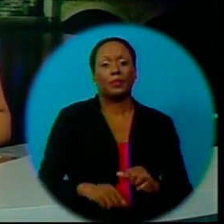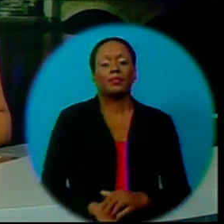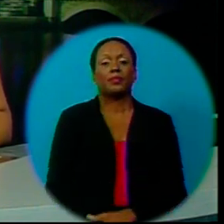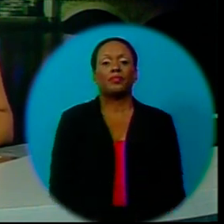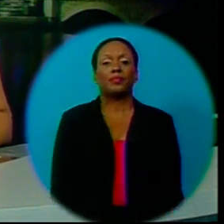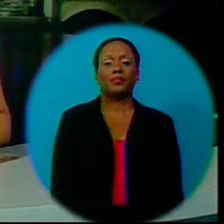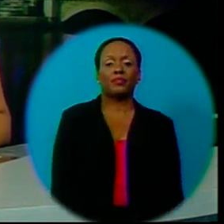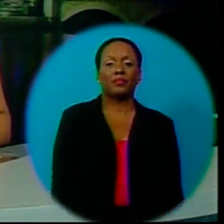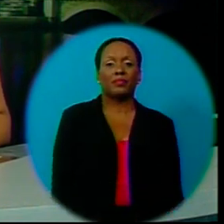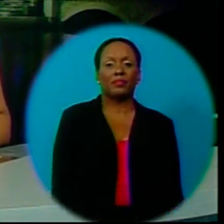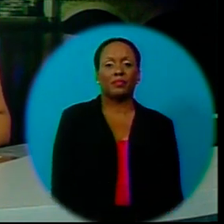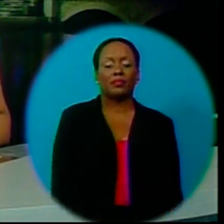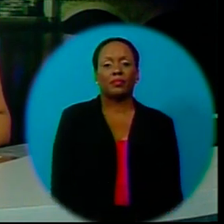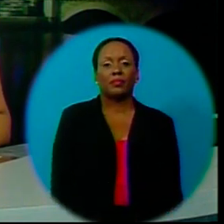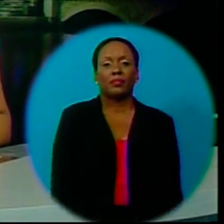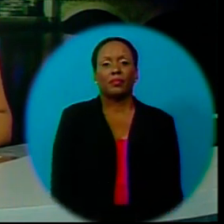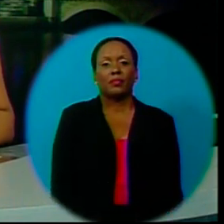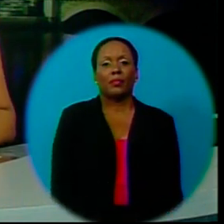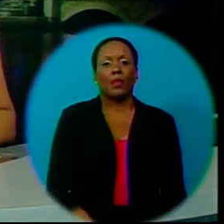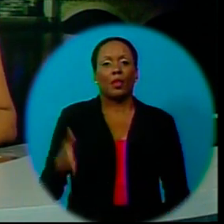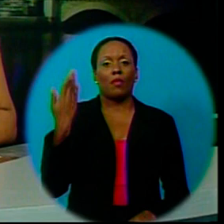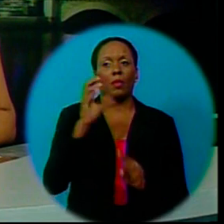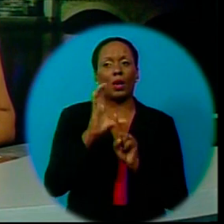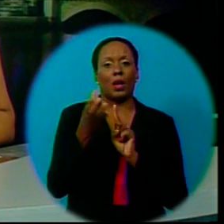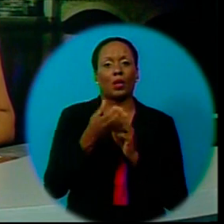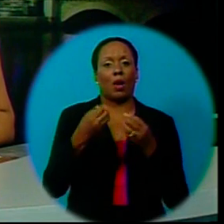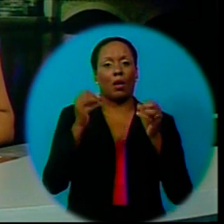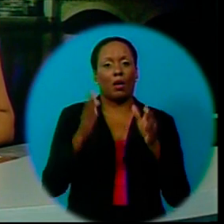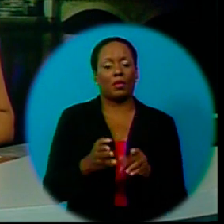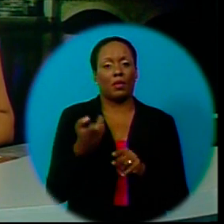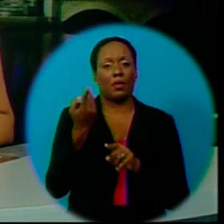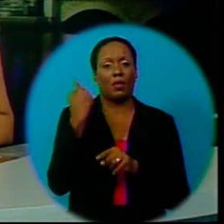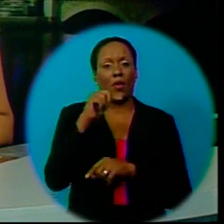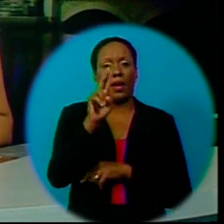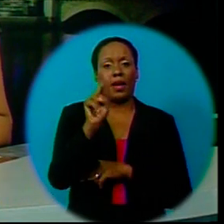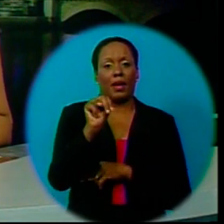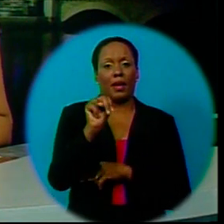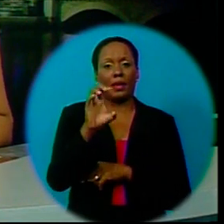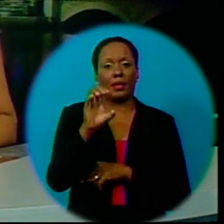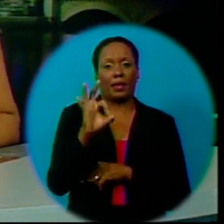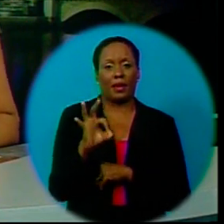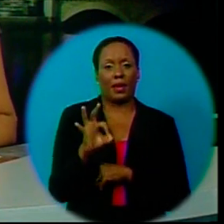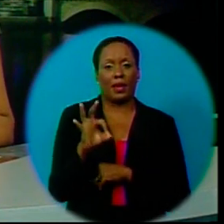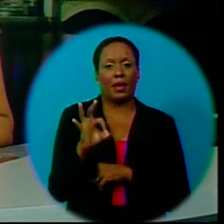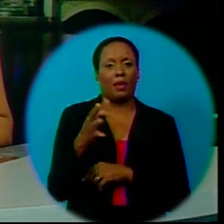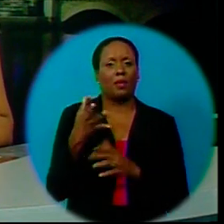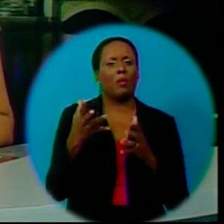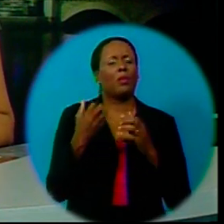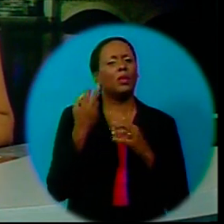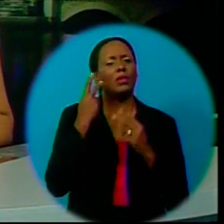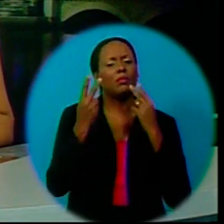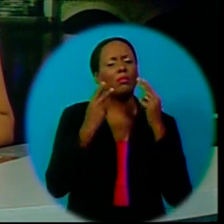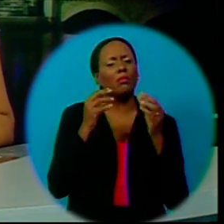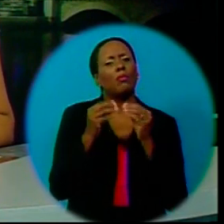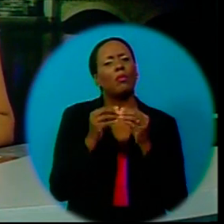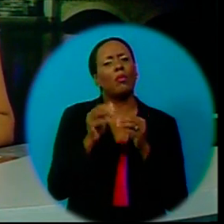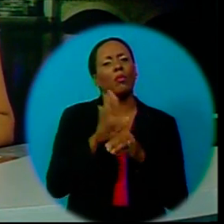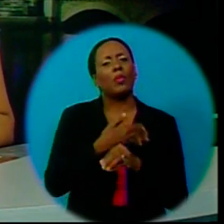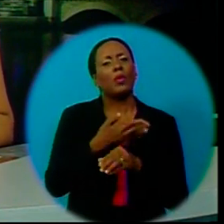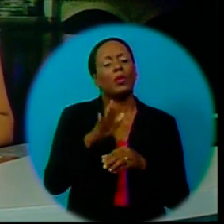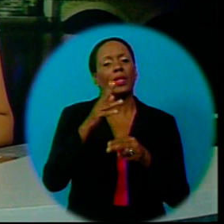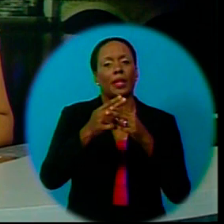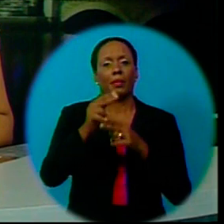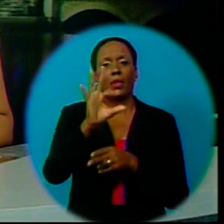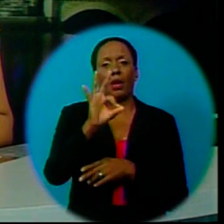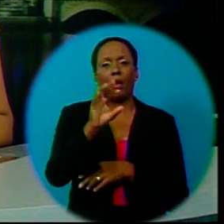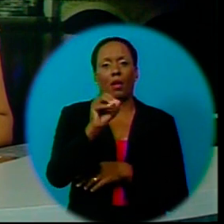May 2012. Well, former cultural officer at the National Cultural Foundation, Addison Ford, wants to see more folk